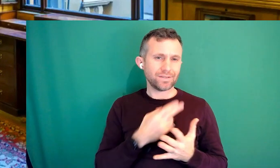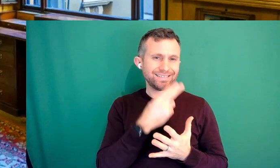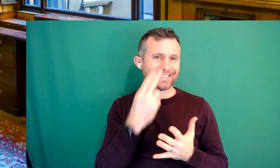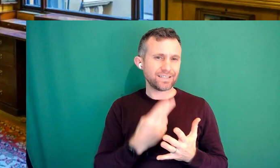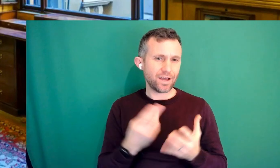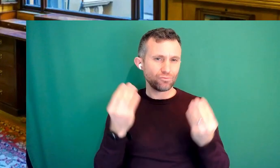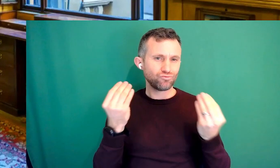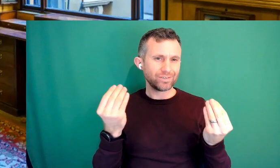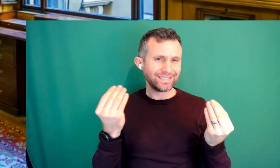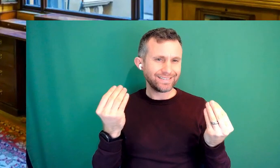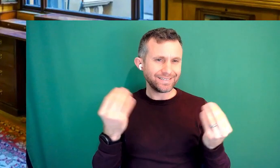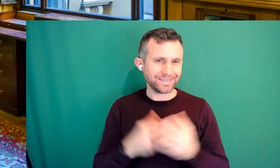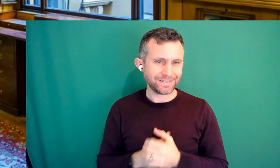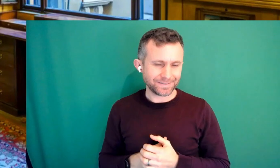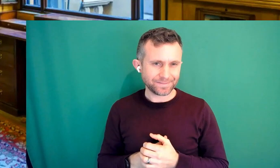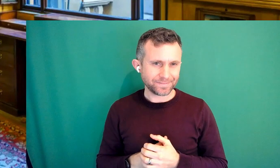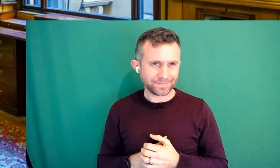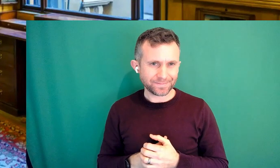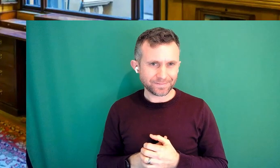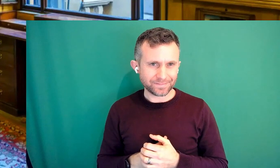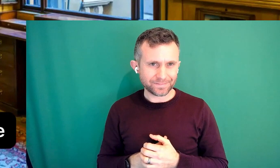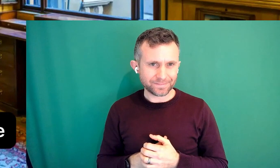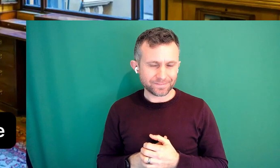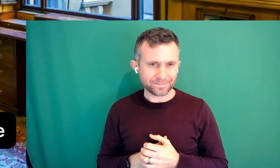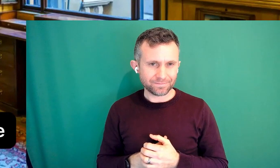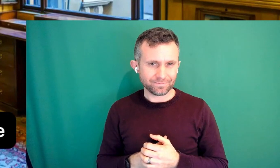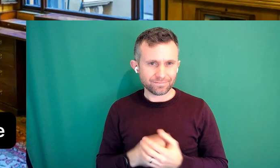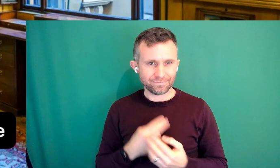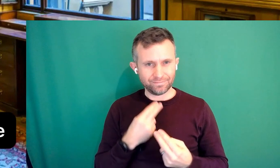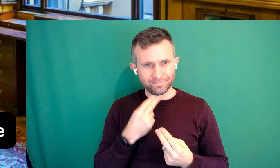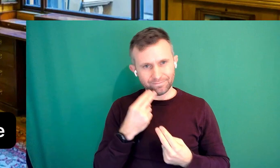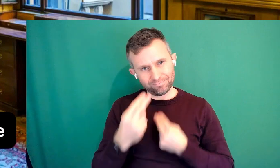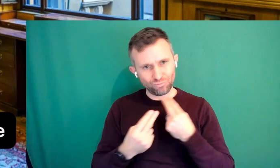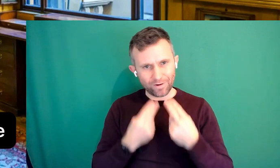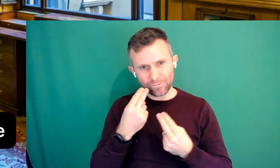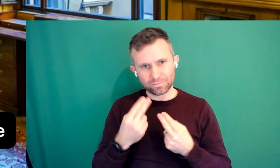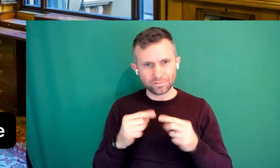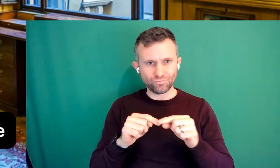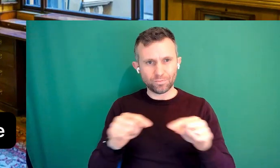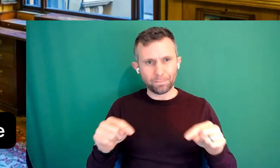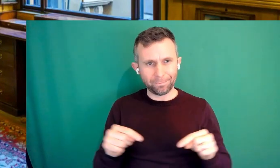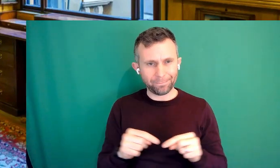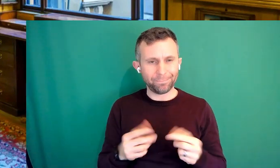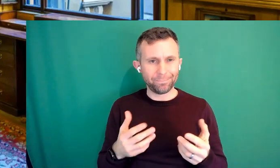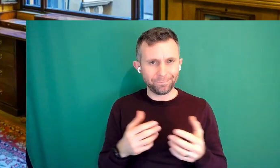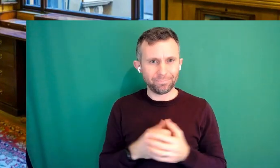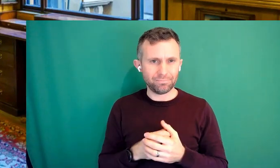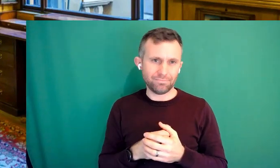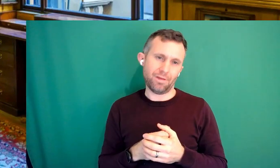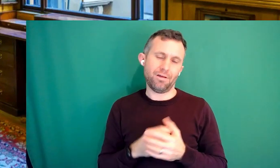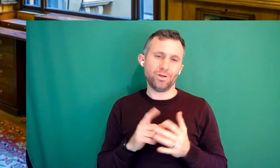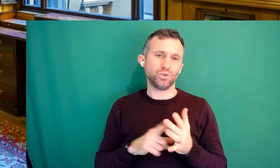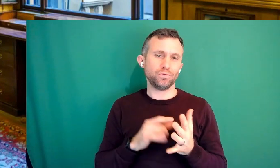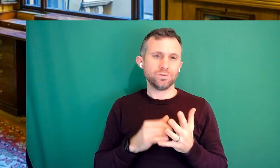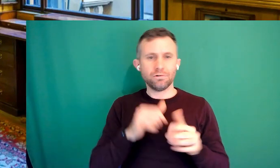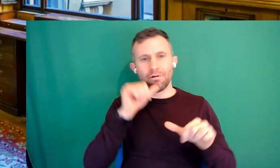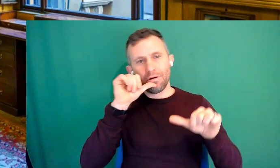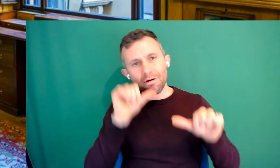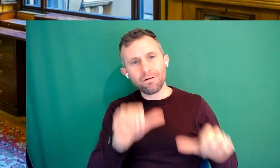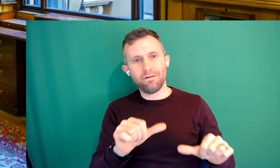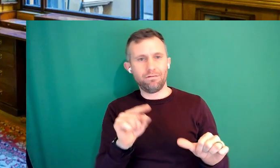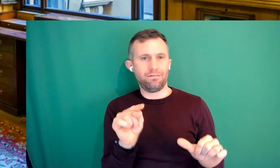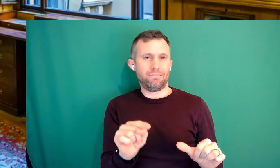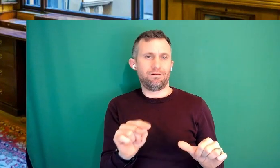his most impressive room, showcasing the best features of his architecture. So he would invite